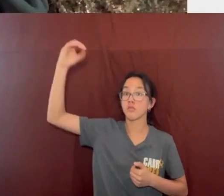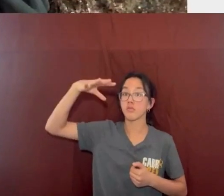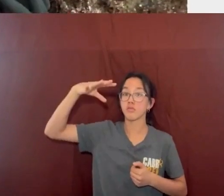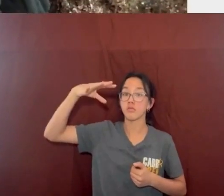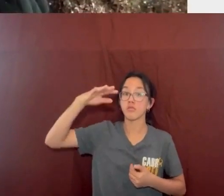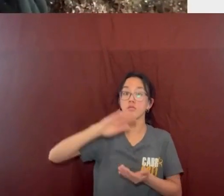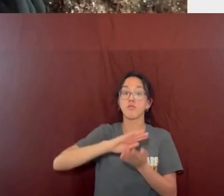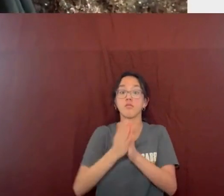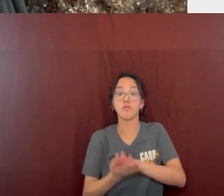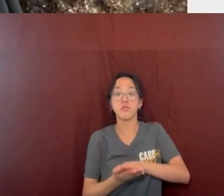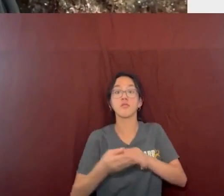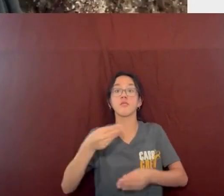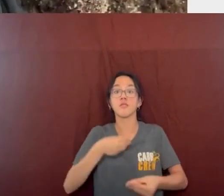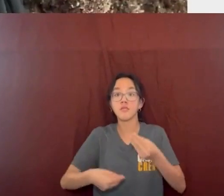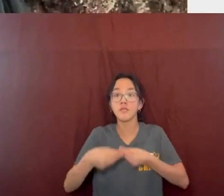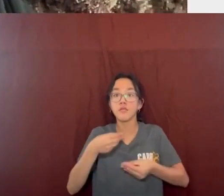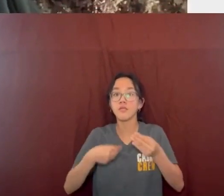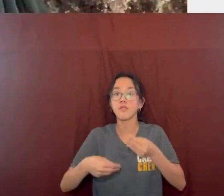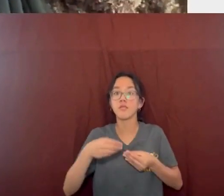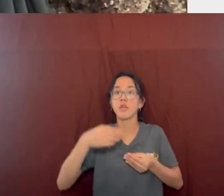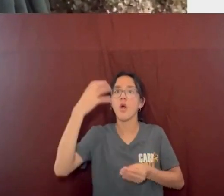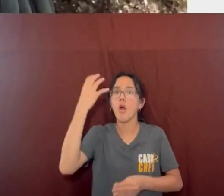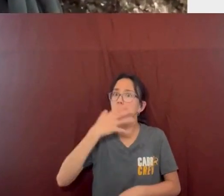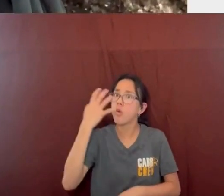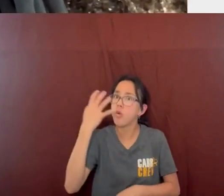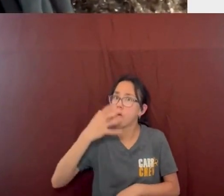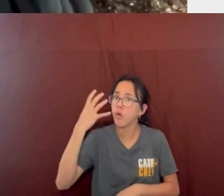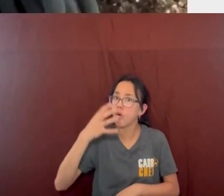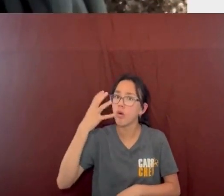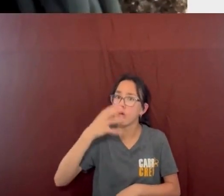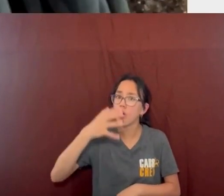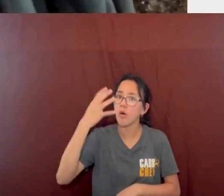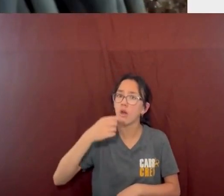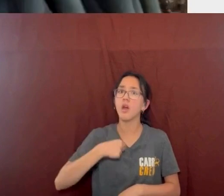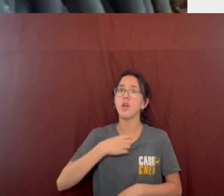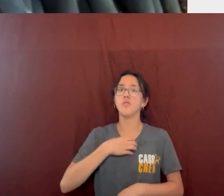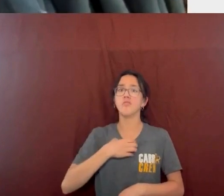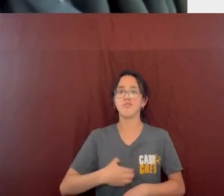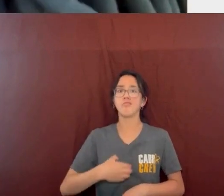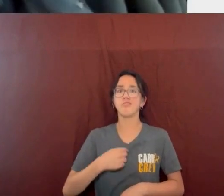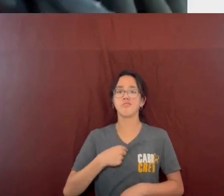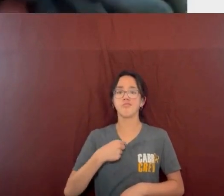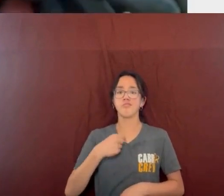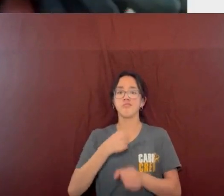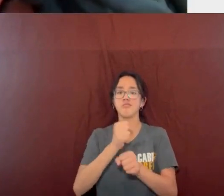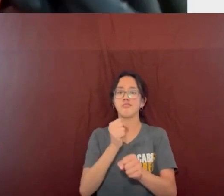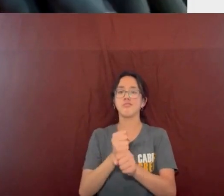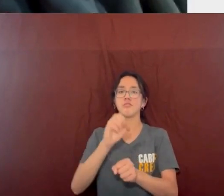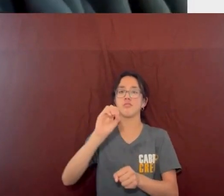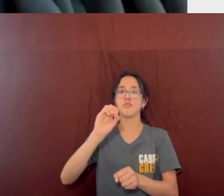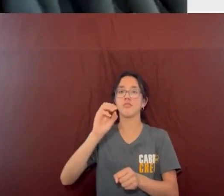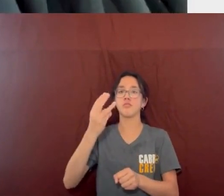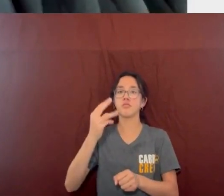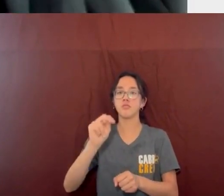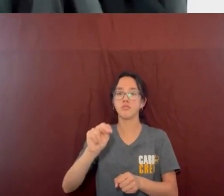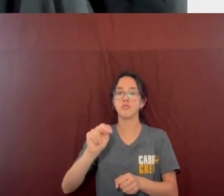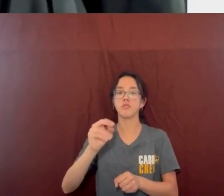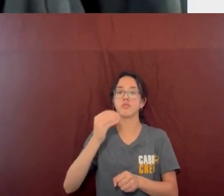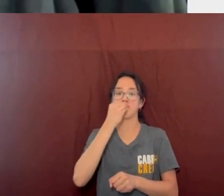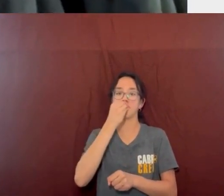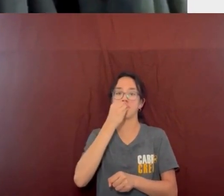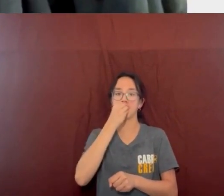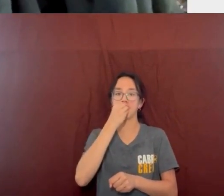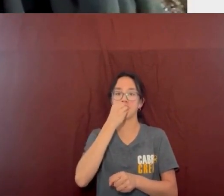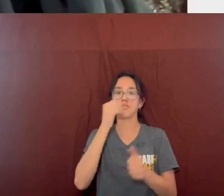sunlight into energy. Whoa, I wish I could make my own